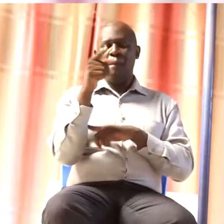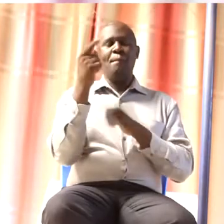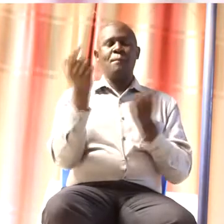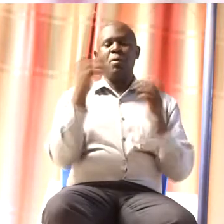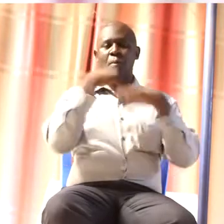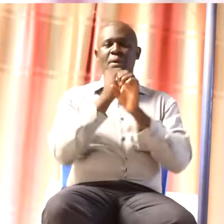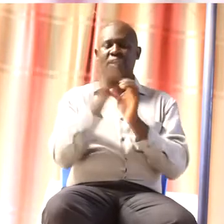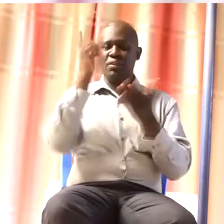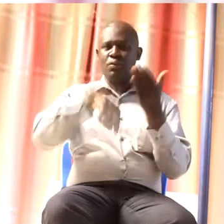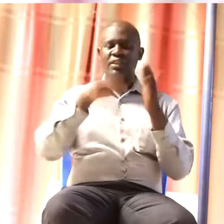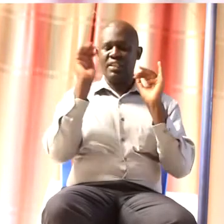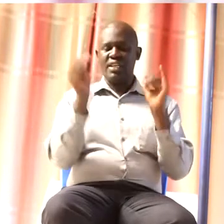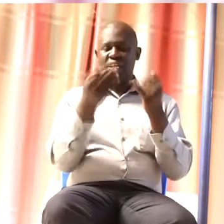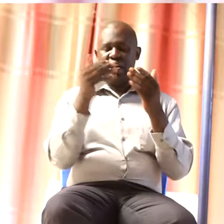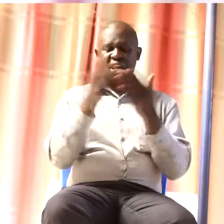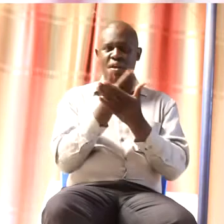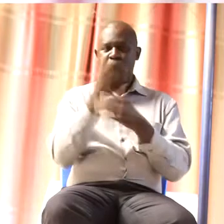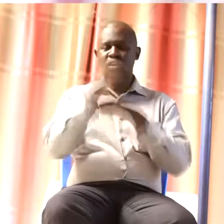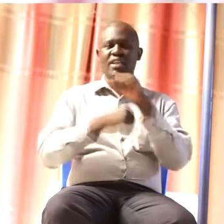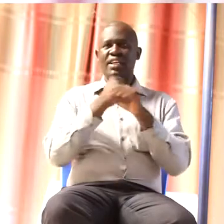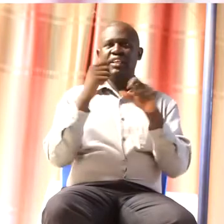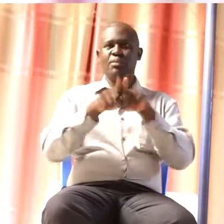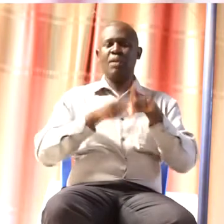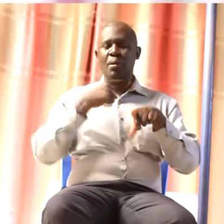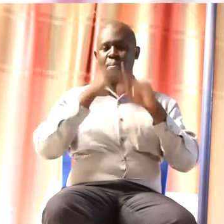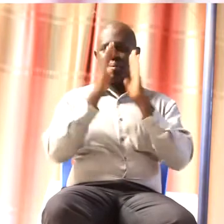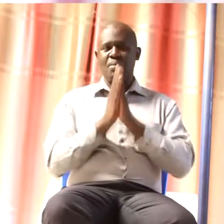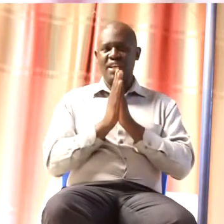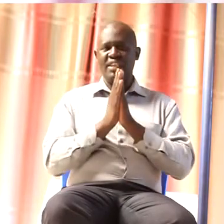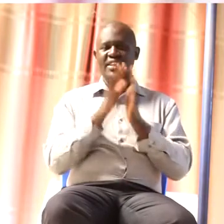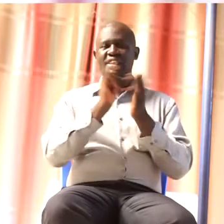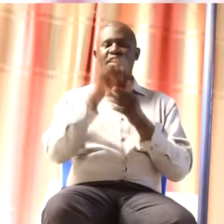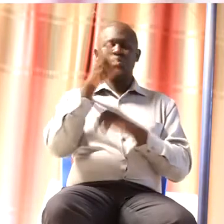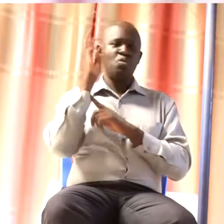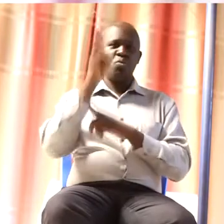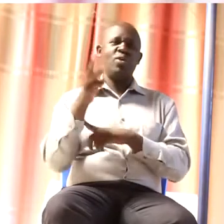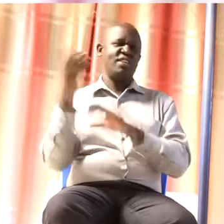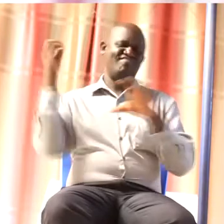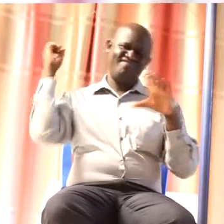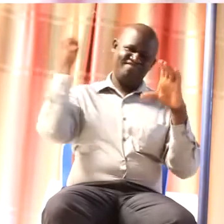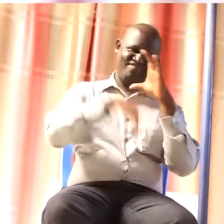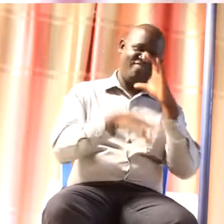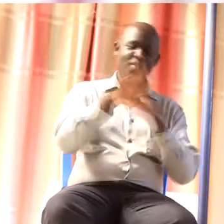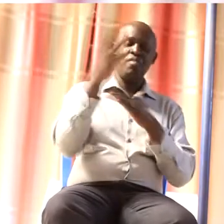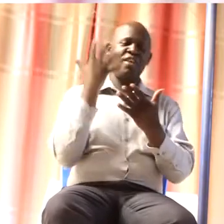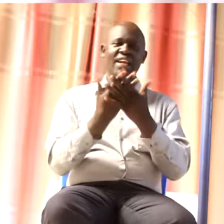pray that you will, by the grace of God, cast your net deeper in this year